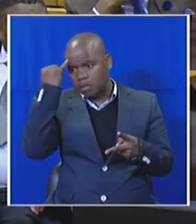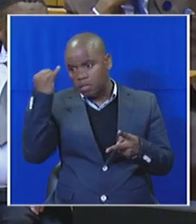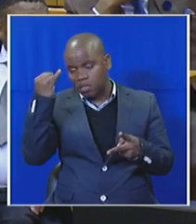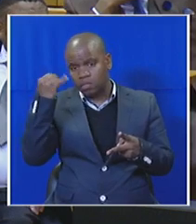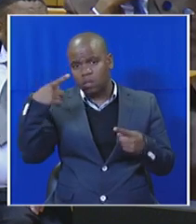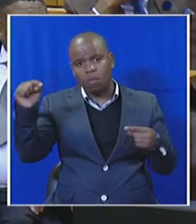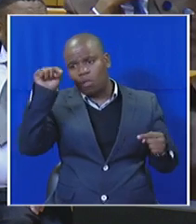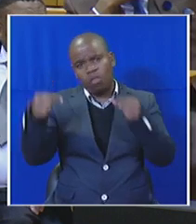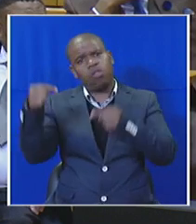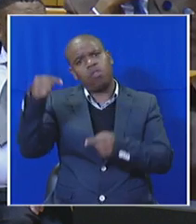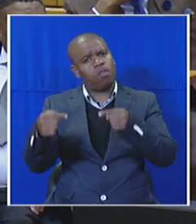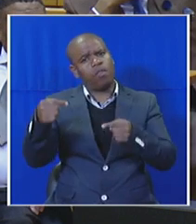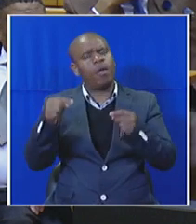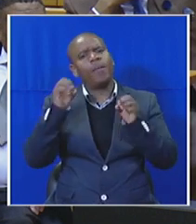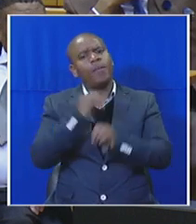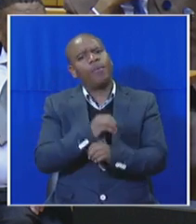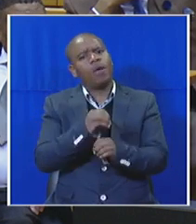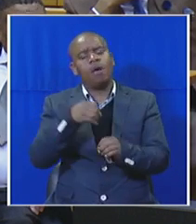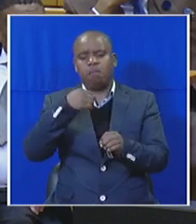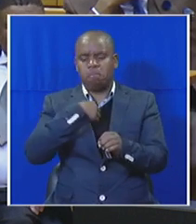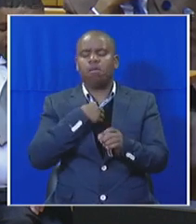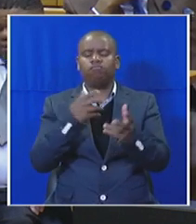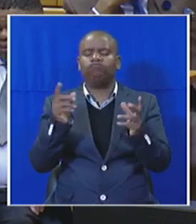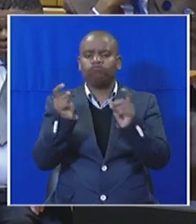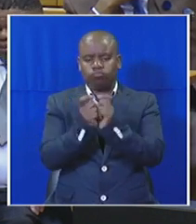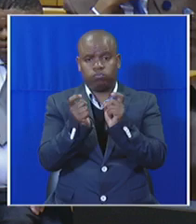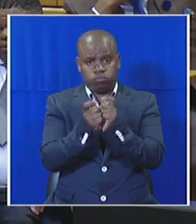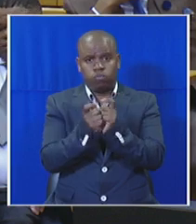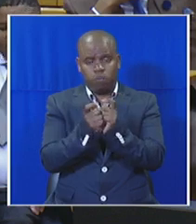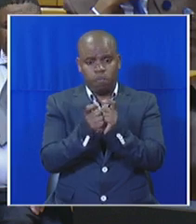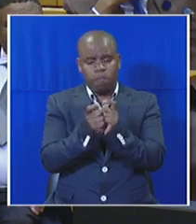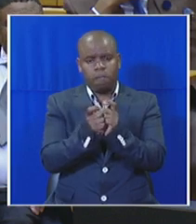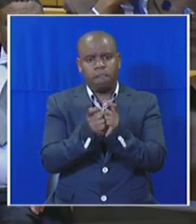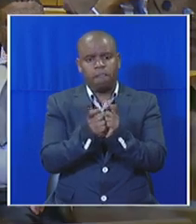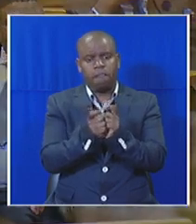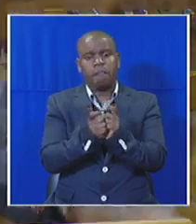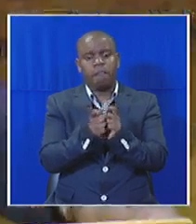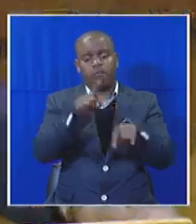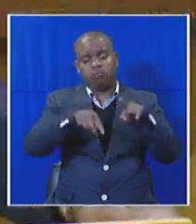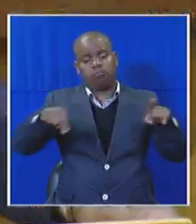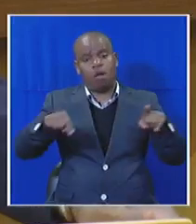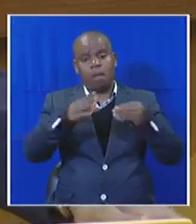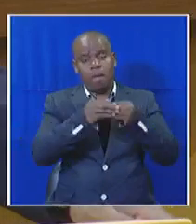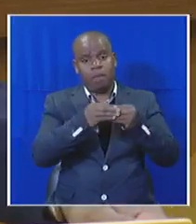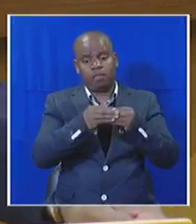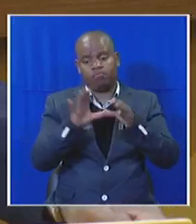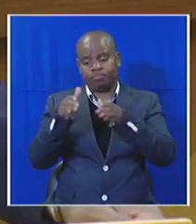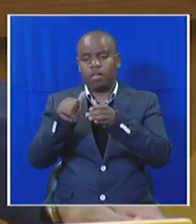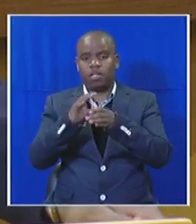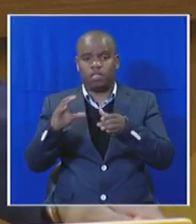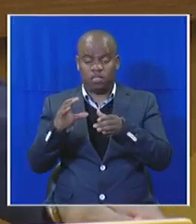Into ebesikhuluma namalungu kaKhongolose ngokubaluleka kaKhongolose